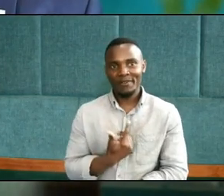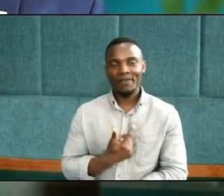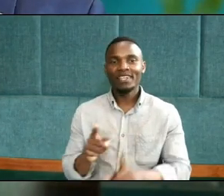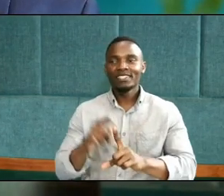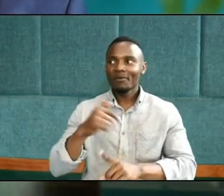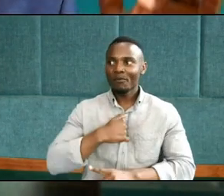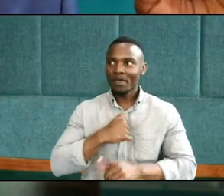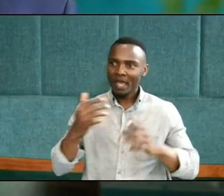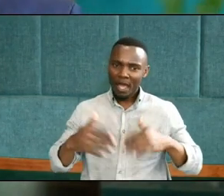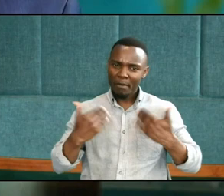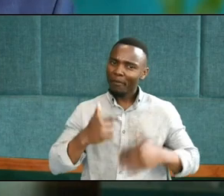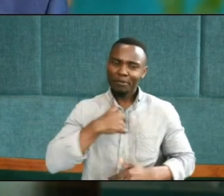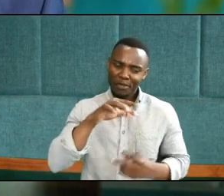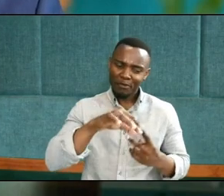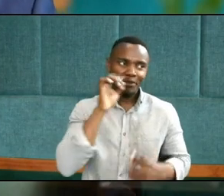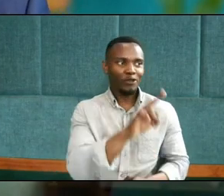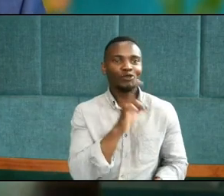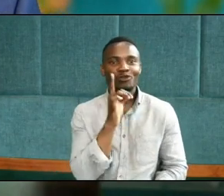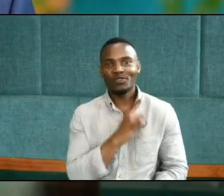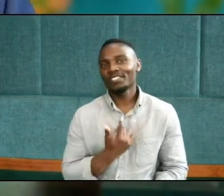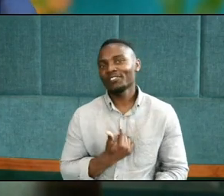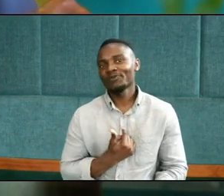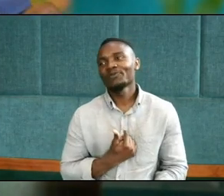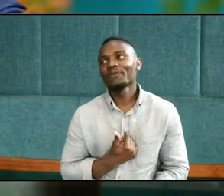happy that I chose you.